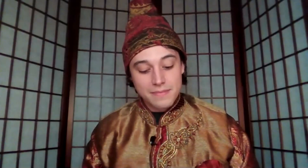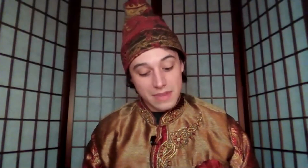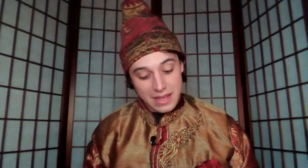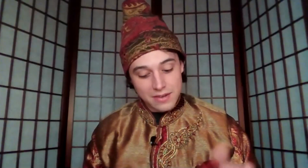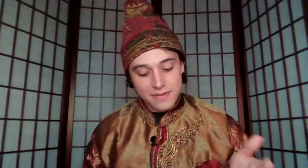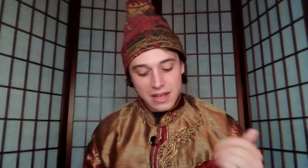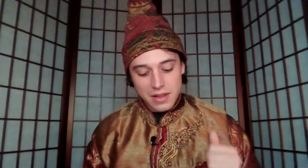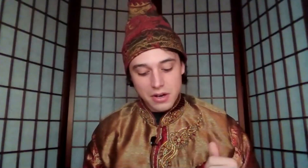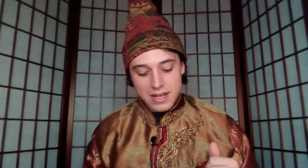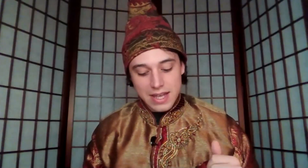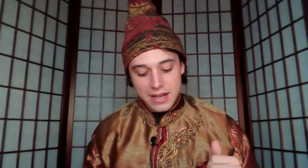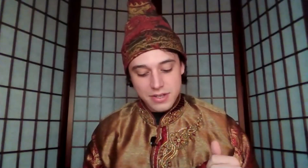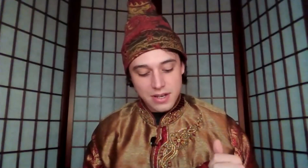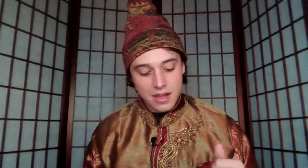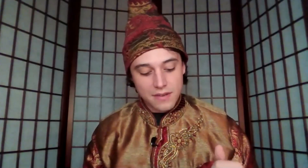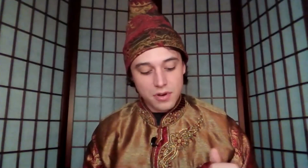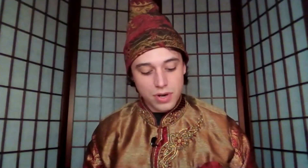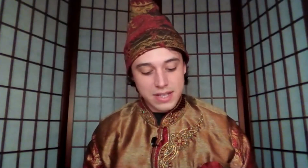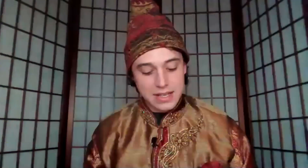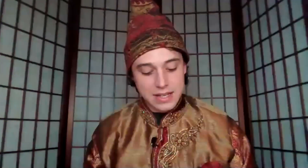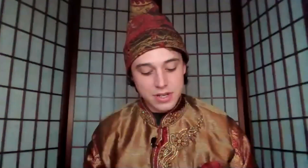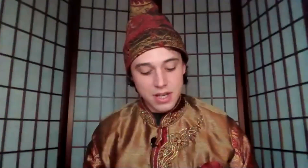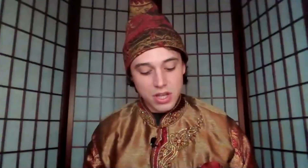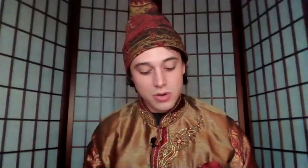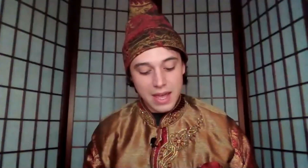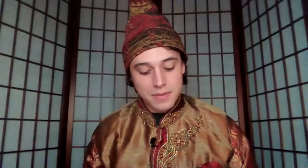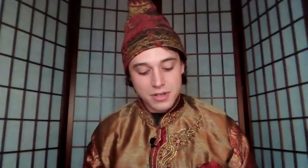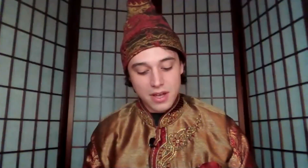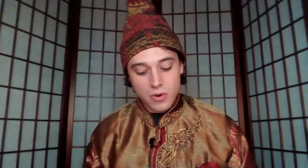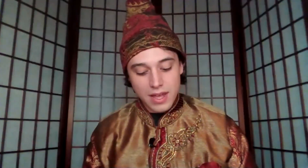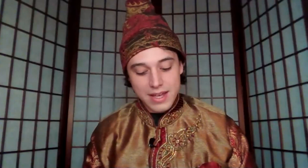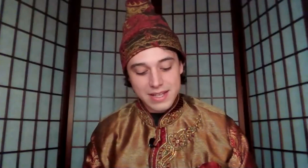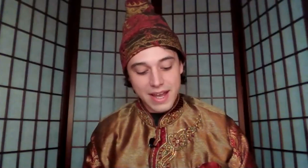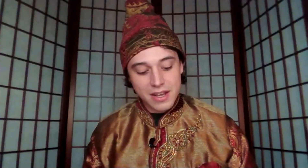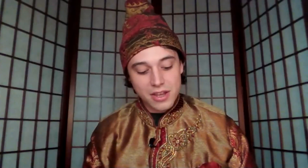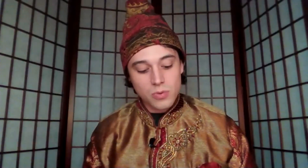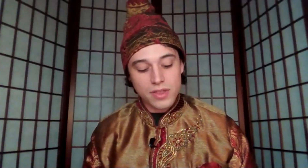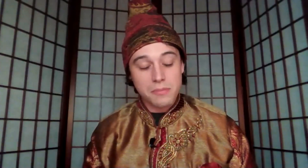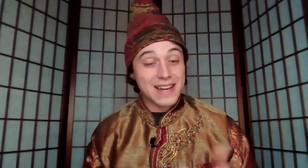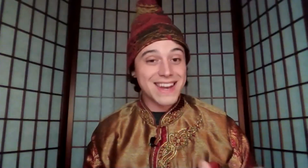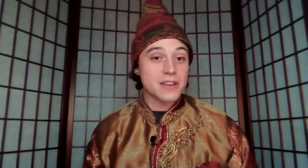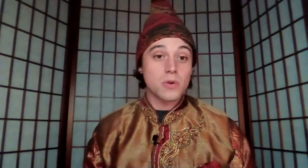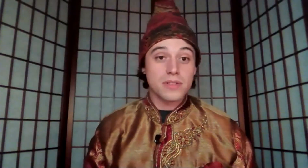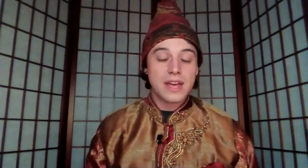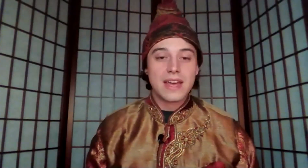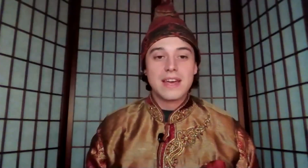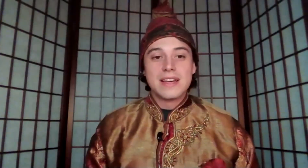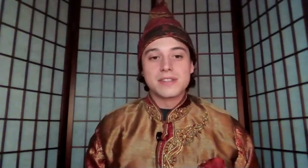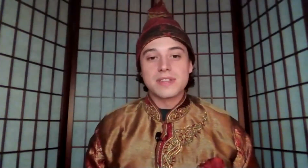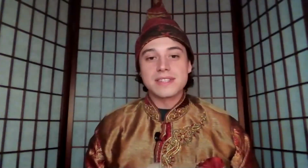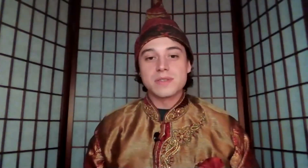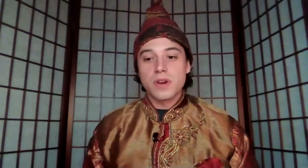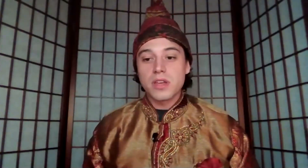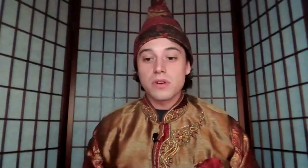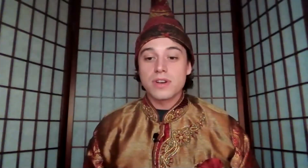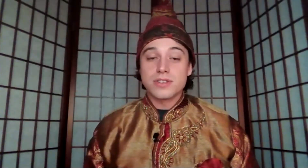not give a clear indication of your present condition, you can be sure that Oya is aligning you with your magnetic north. So